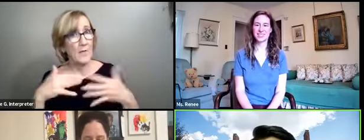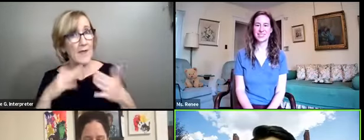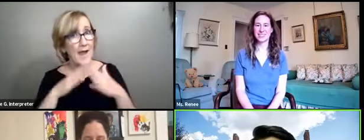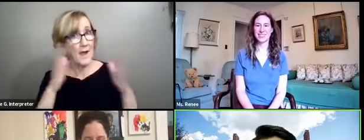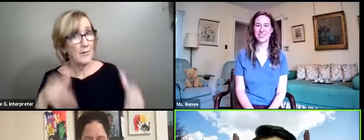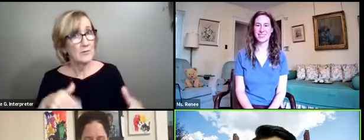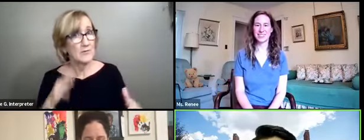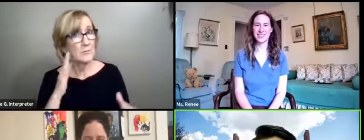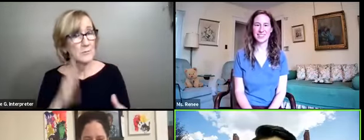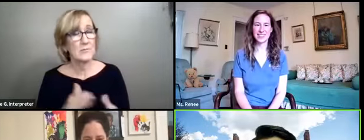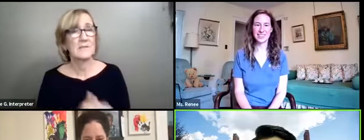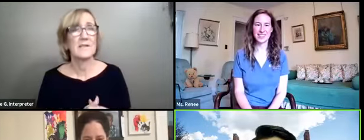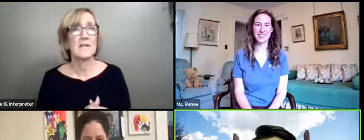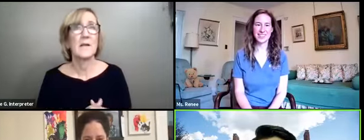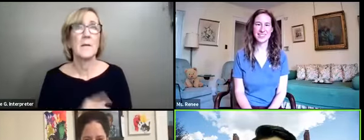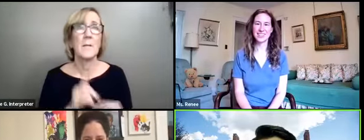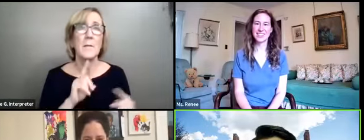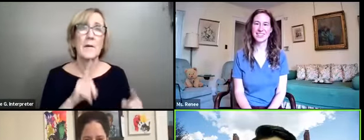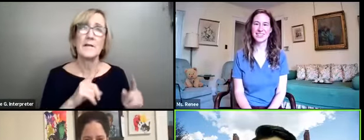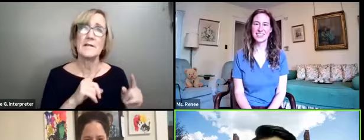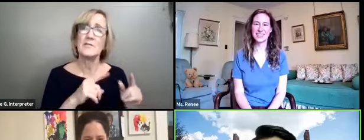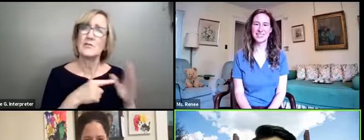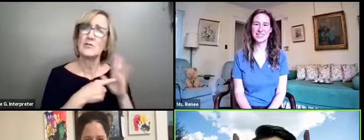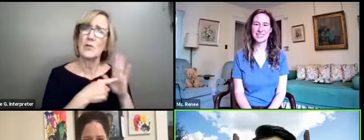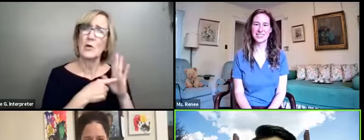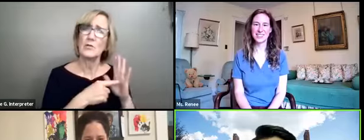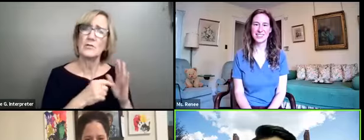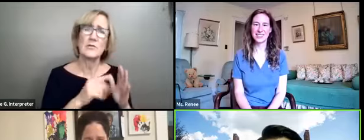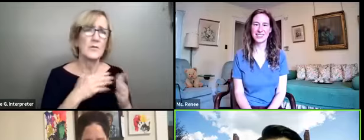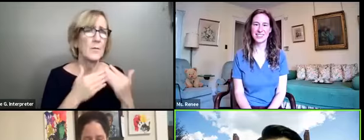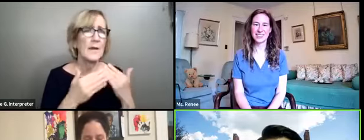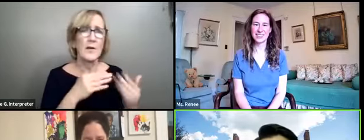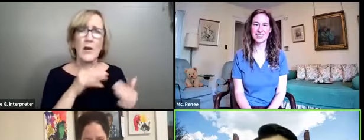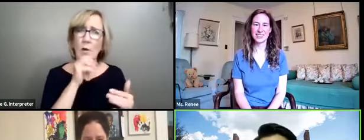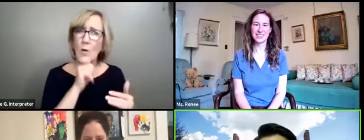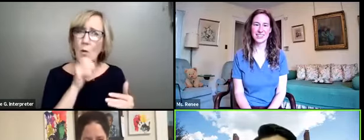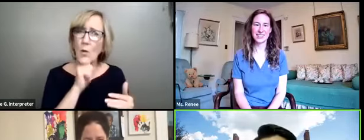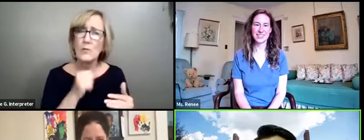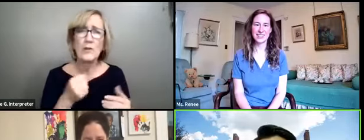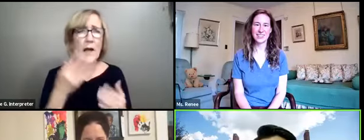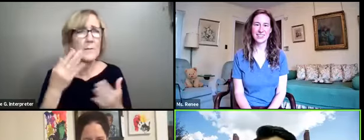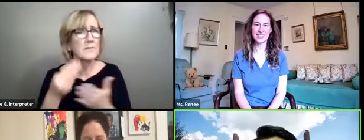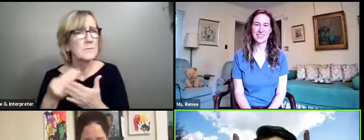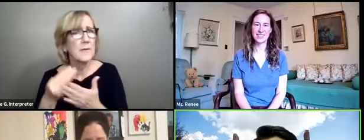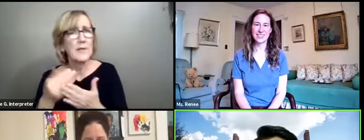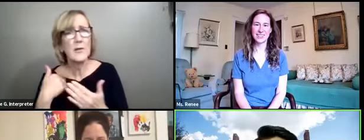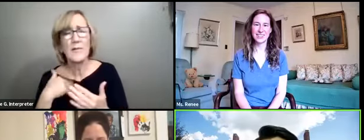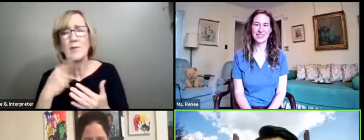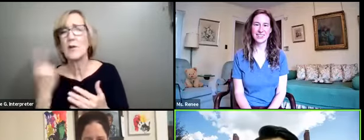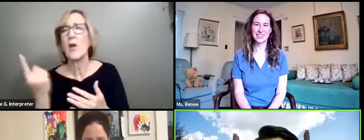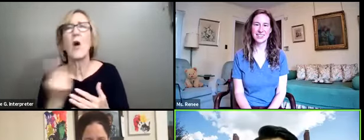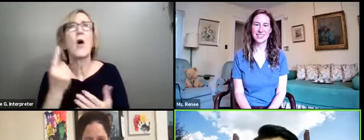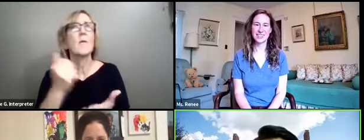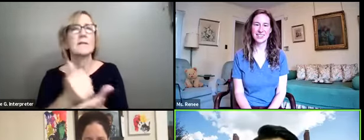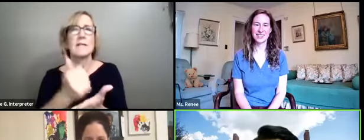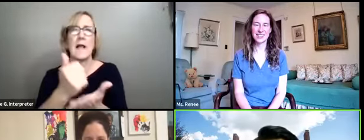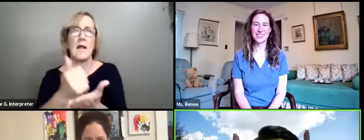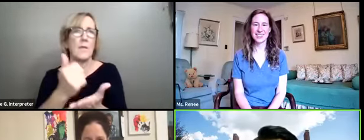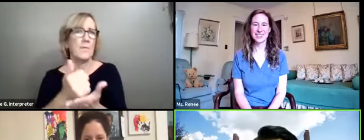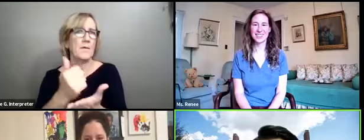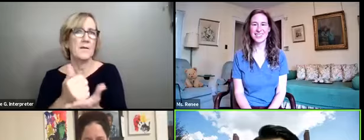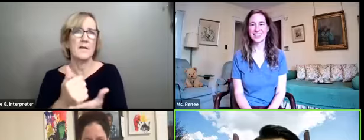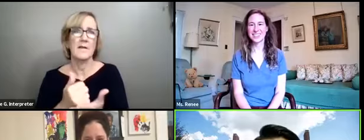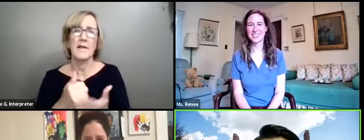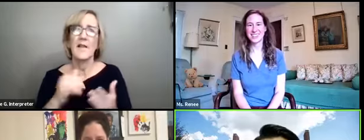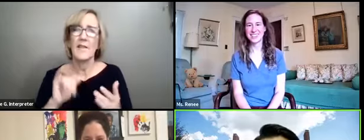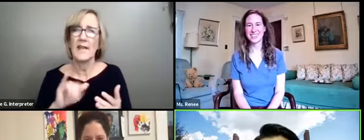can. So it just showcases how, like, no matter what age you are, no matter how much money you have, you can always help out in the community. So that's just